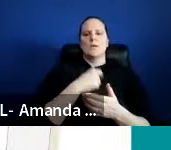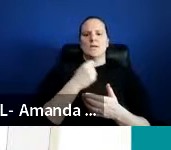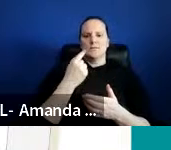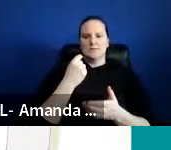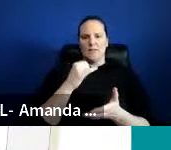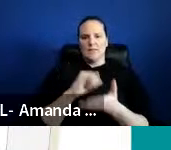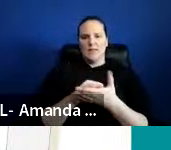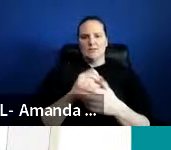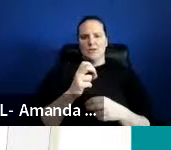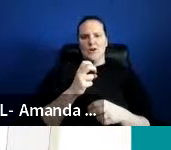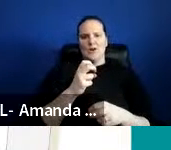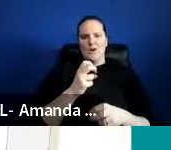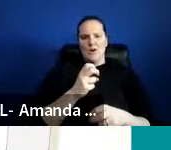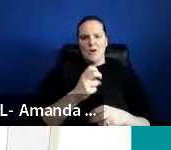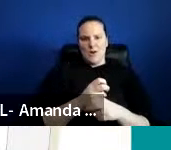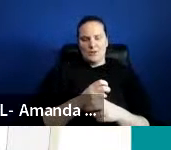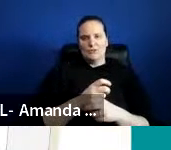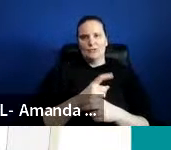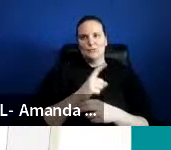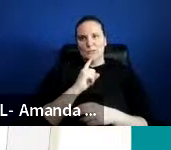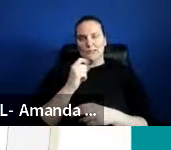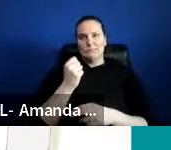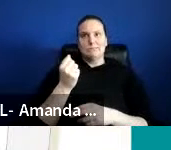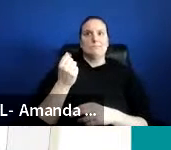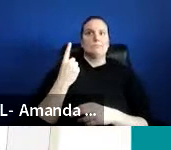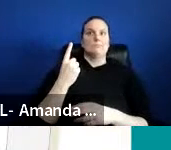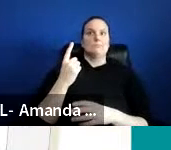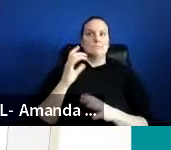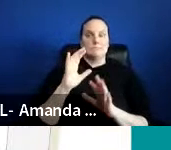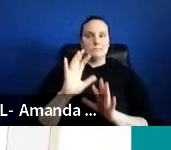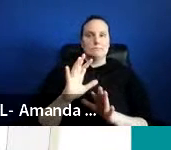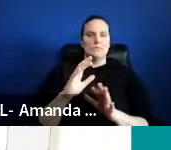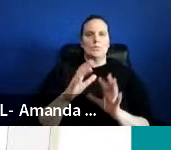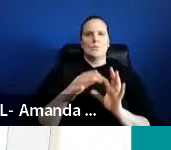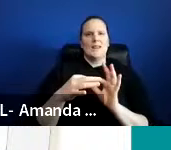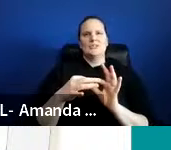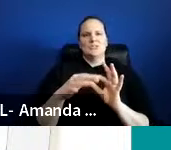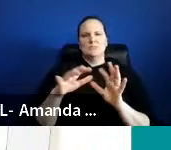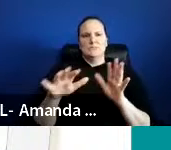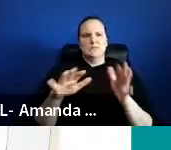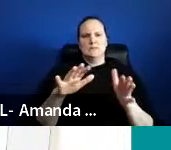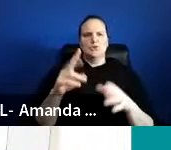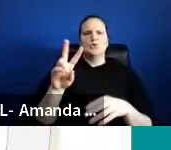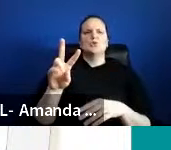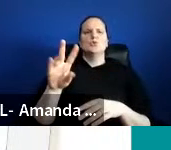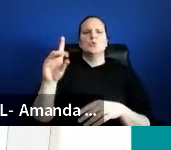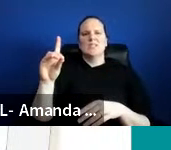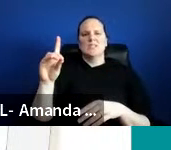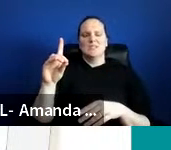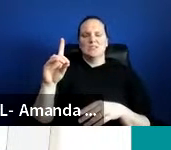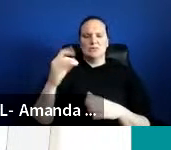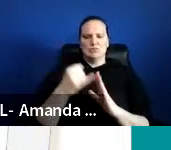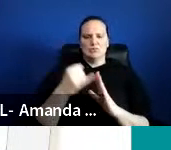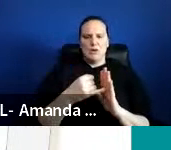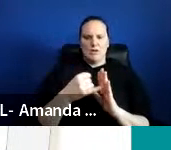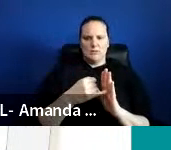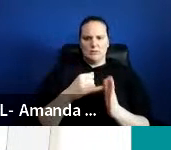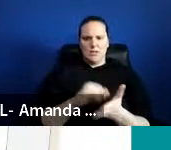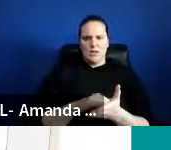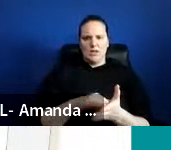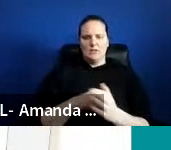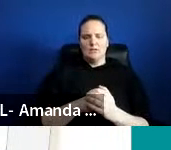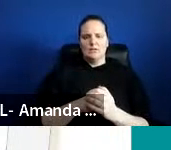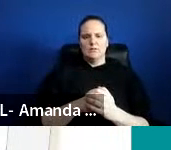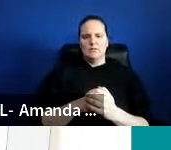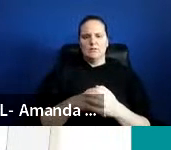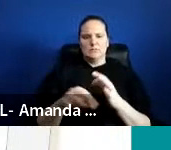it's hard to hard to really get all those relationships from these 2D drawings. And I might explain the